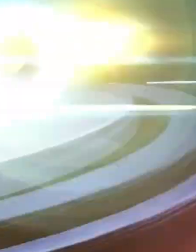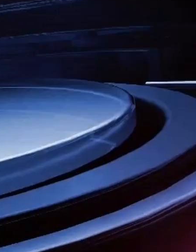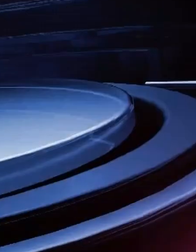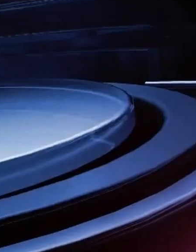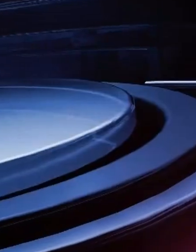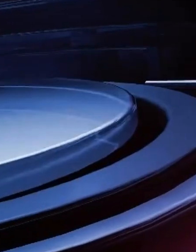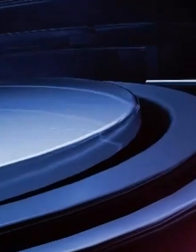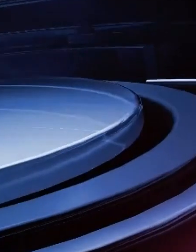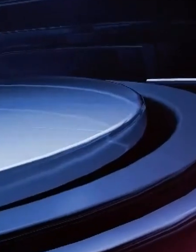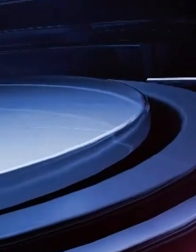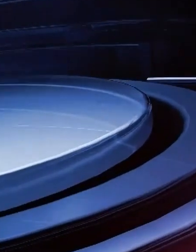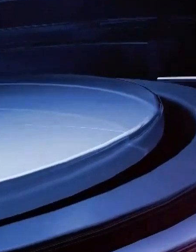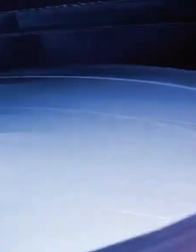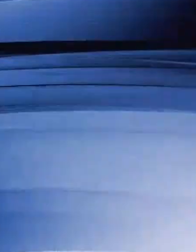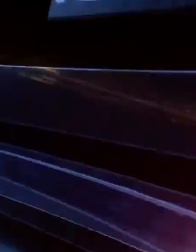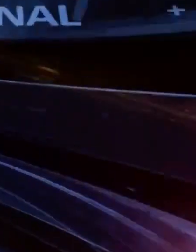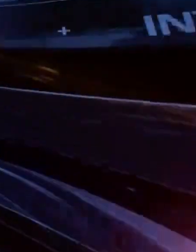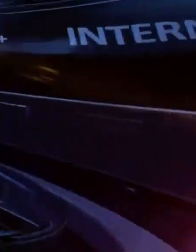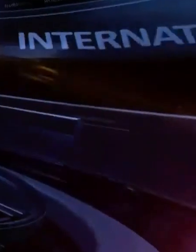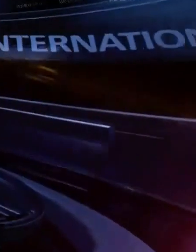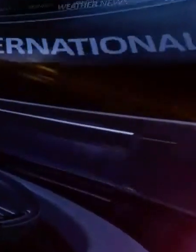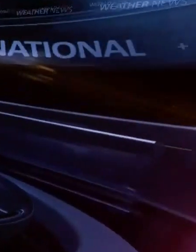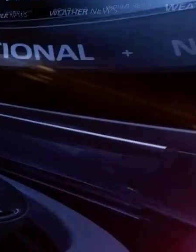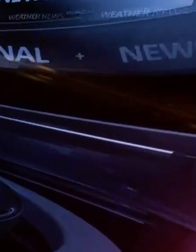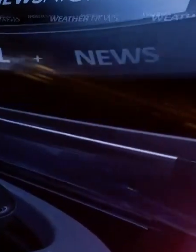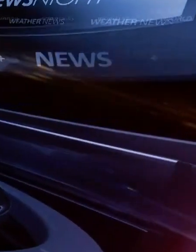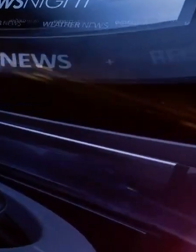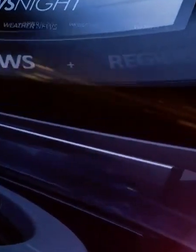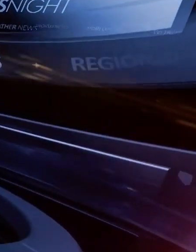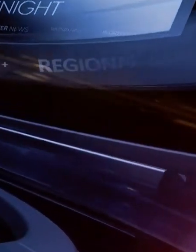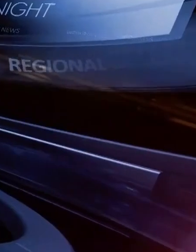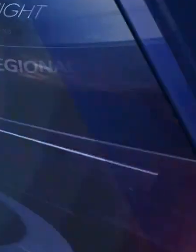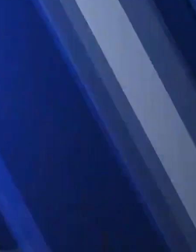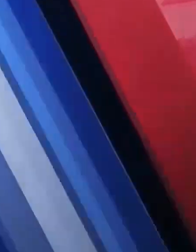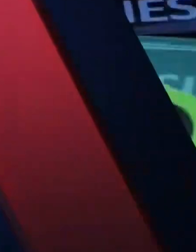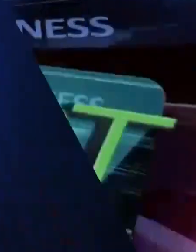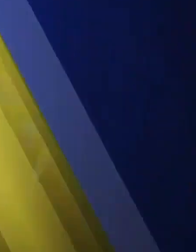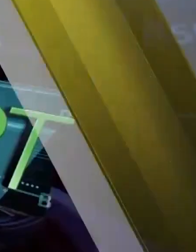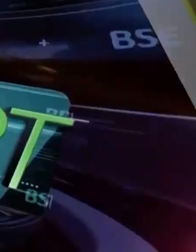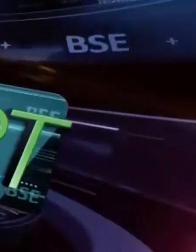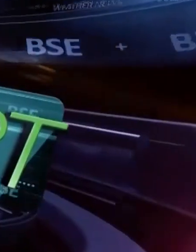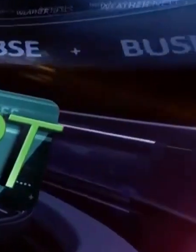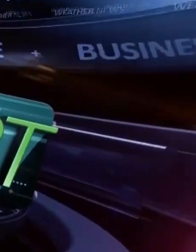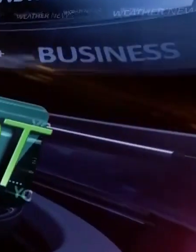National Insurance and Social Security Service. More than a contribution, it's your lifeline.